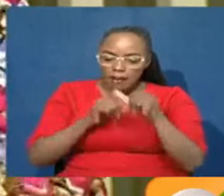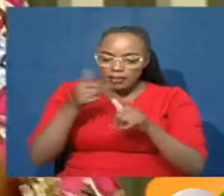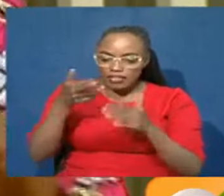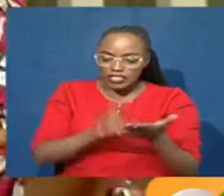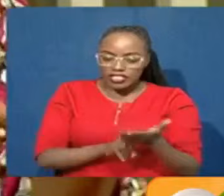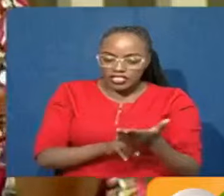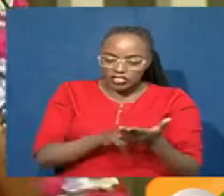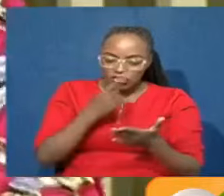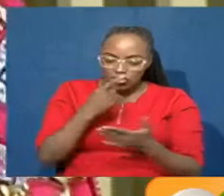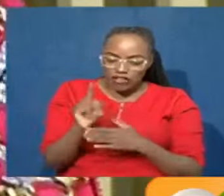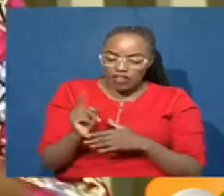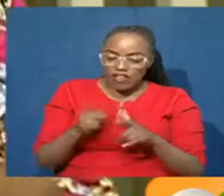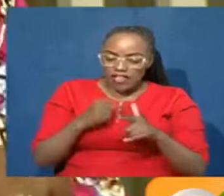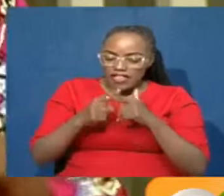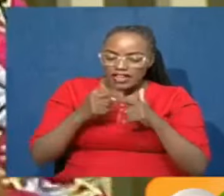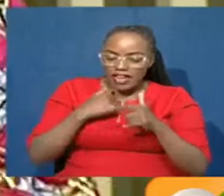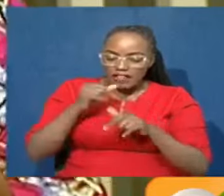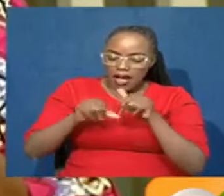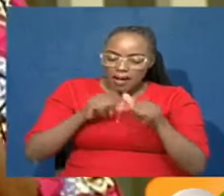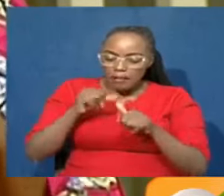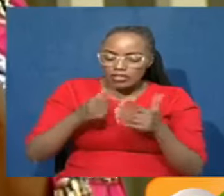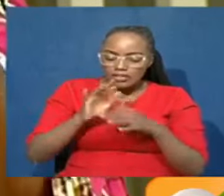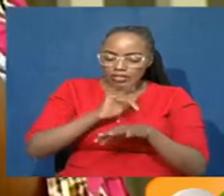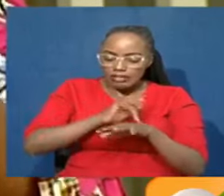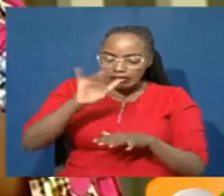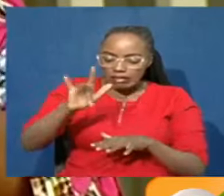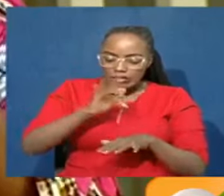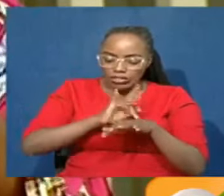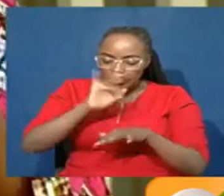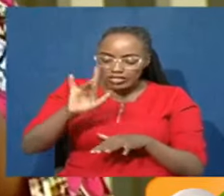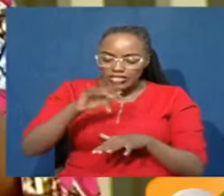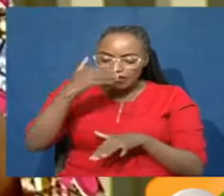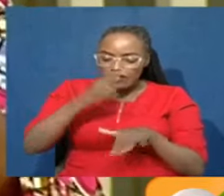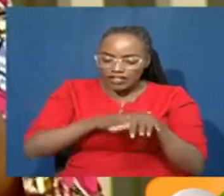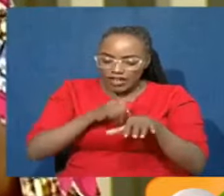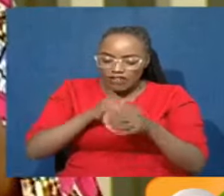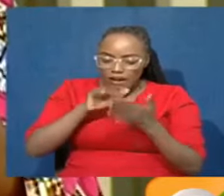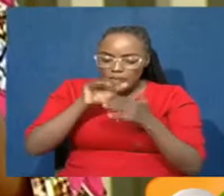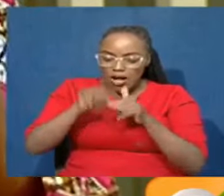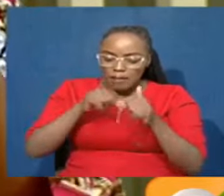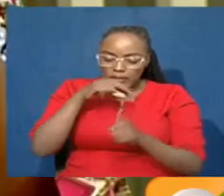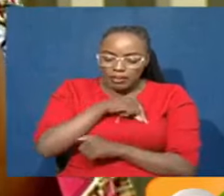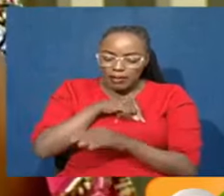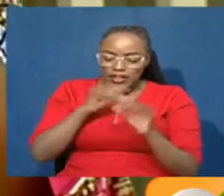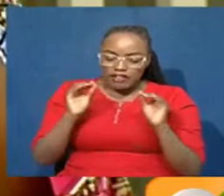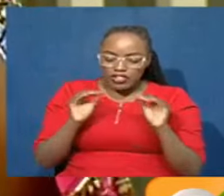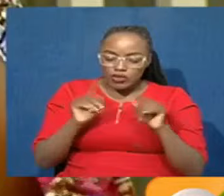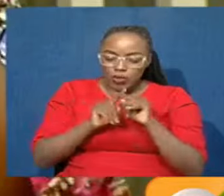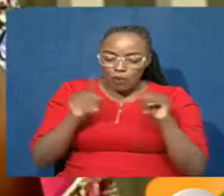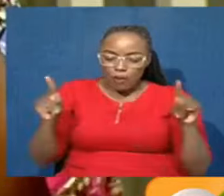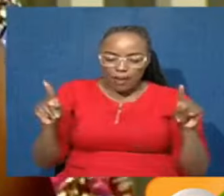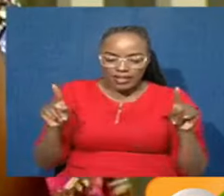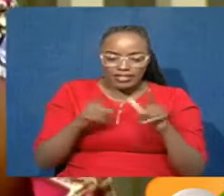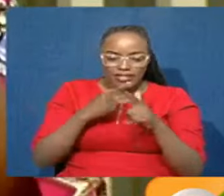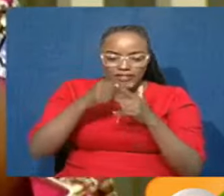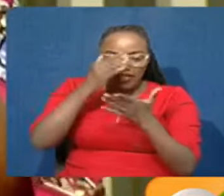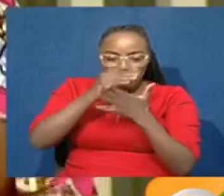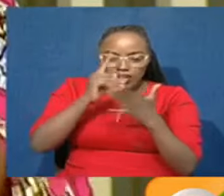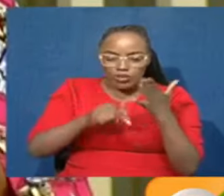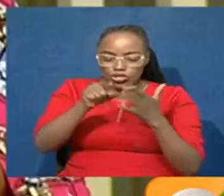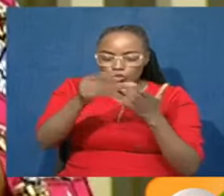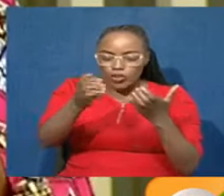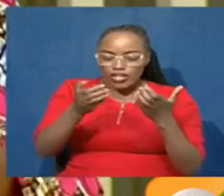So for us, it's just been about sensitization, not so much about the benefits, but about the fact that you need